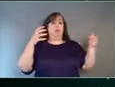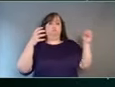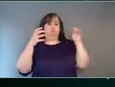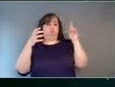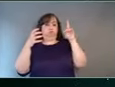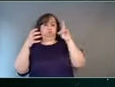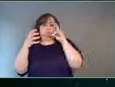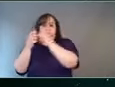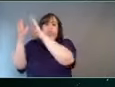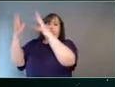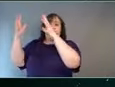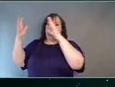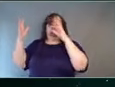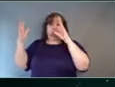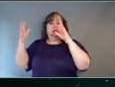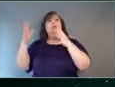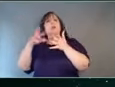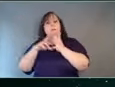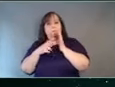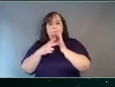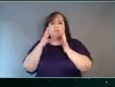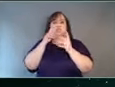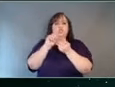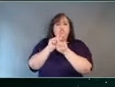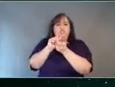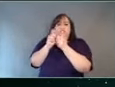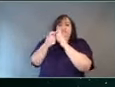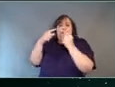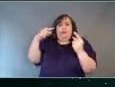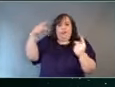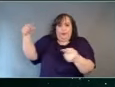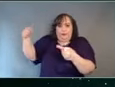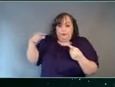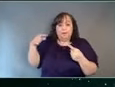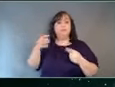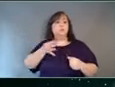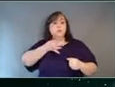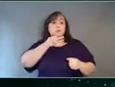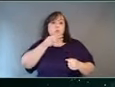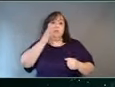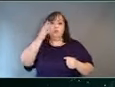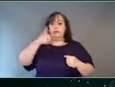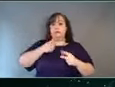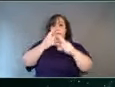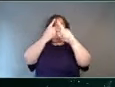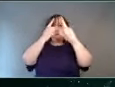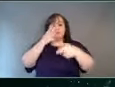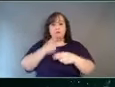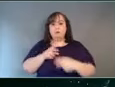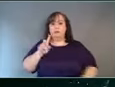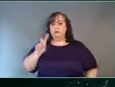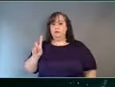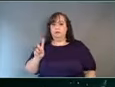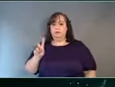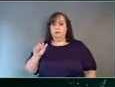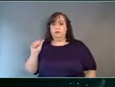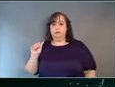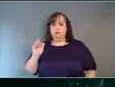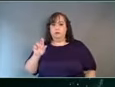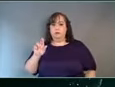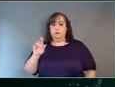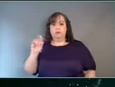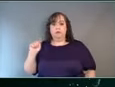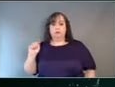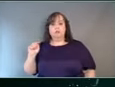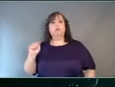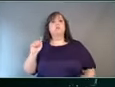way. NASA will soon launch a mission called DART to test that particular technology. By developing this technology